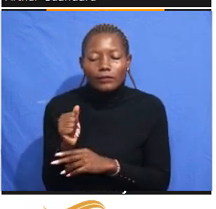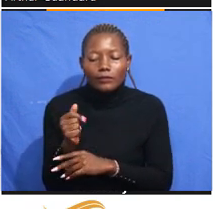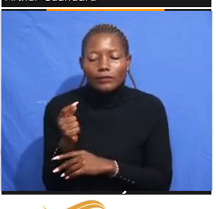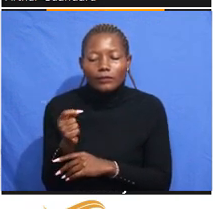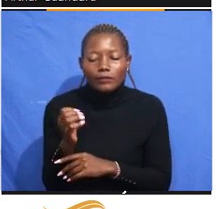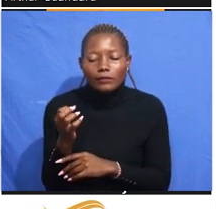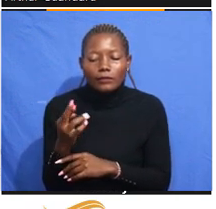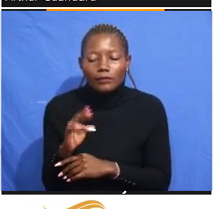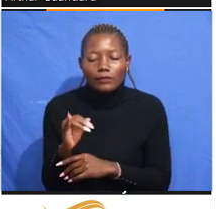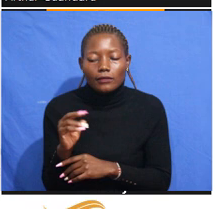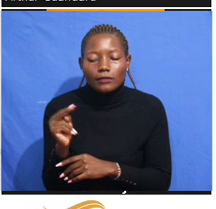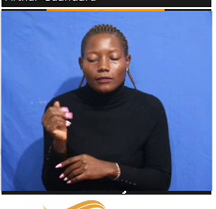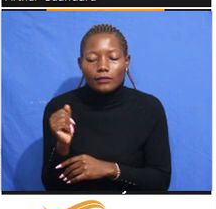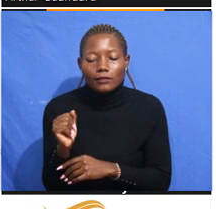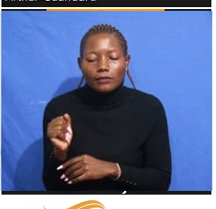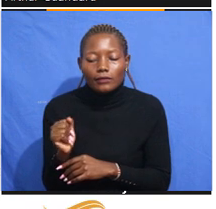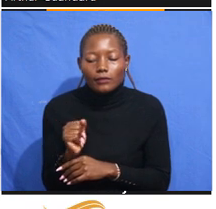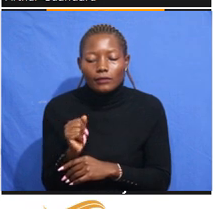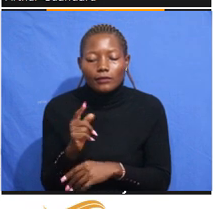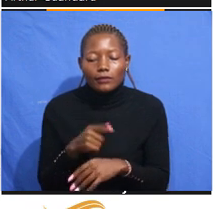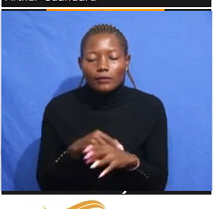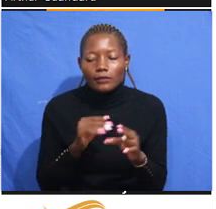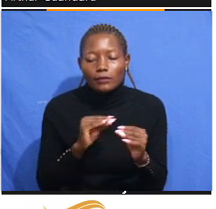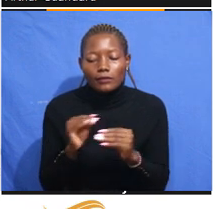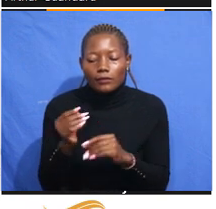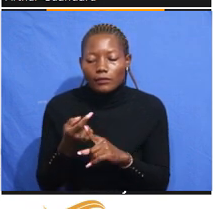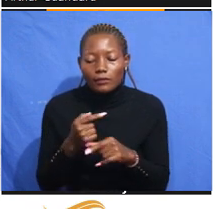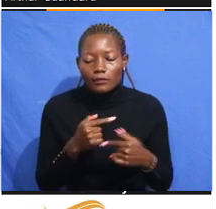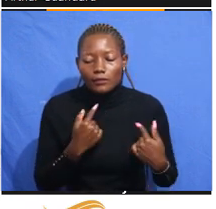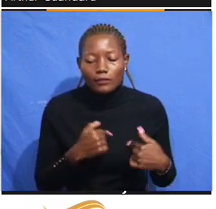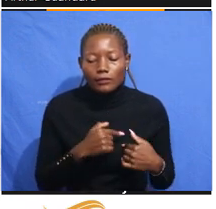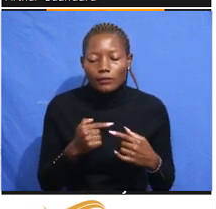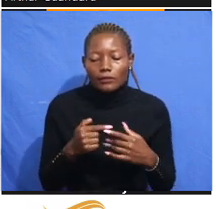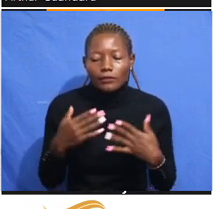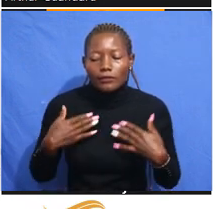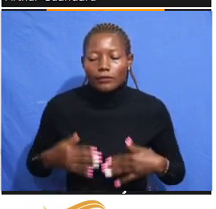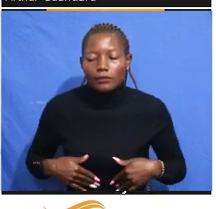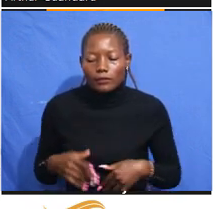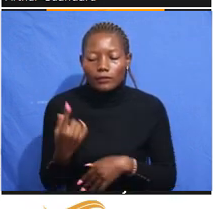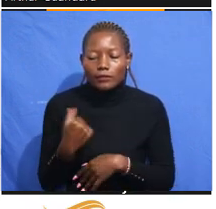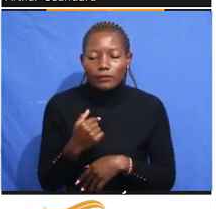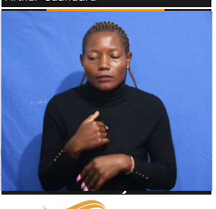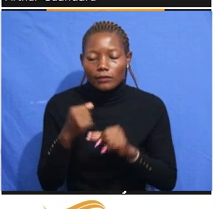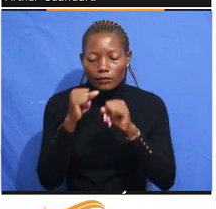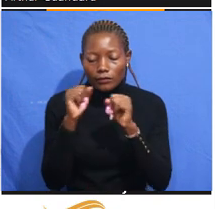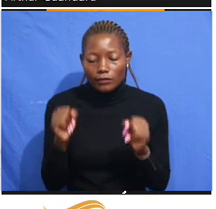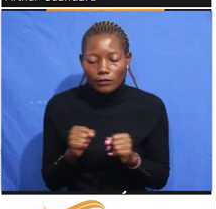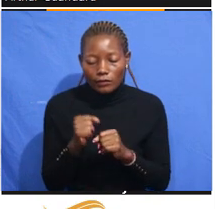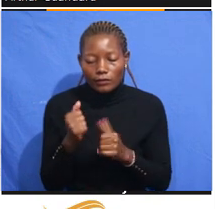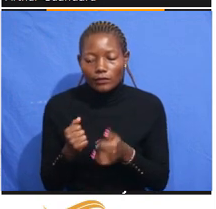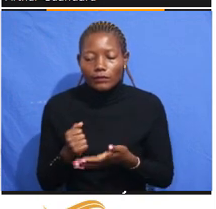they move now from the heart to the body. So there's a pressure system that is created that transports the